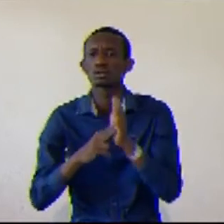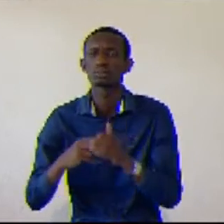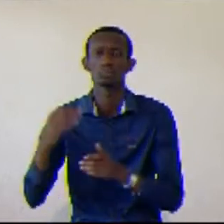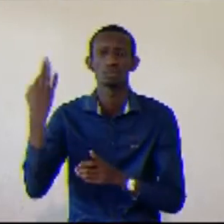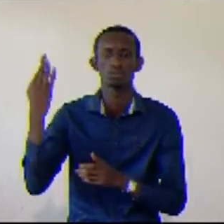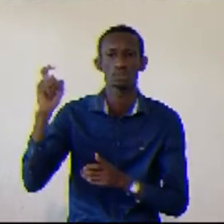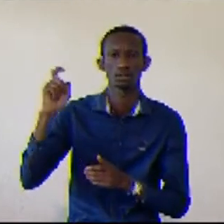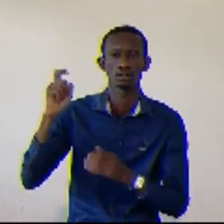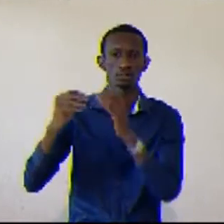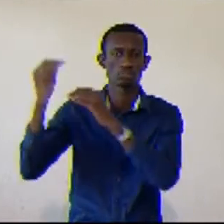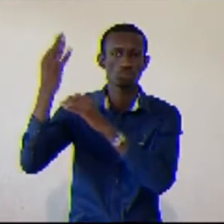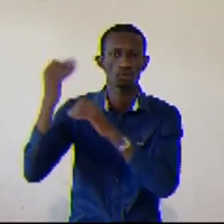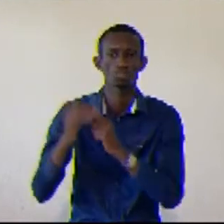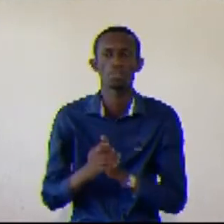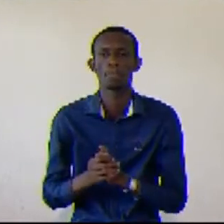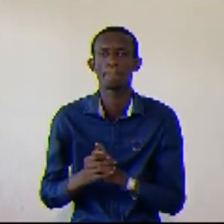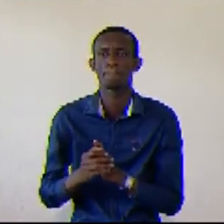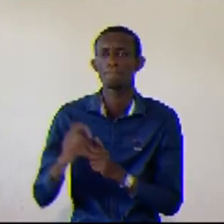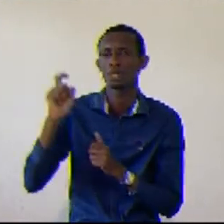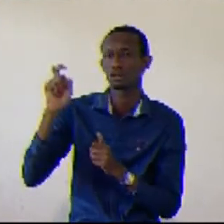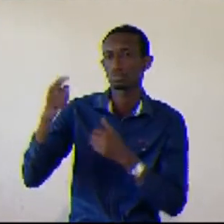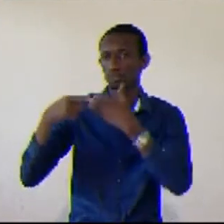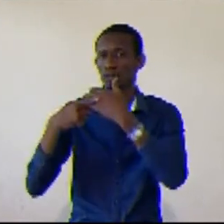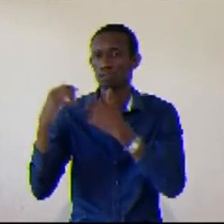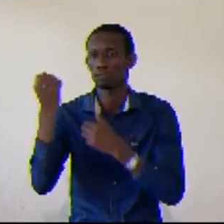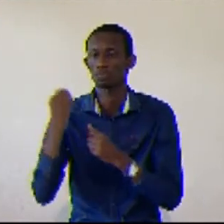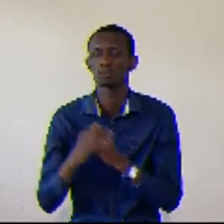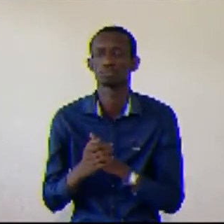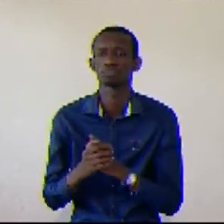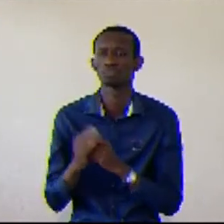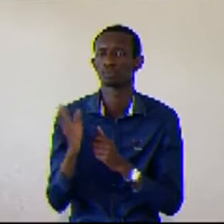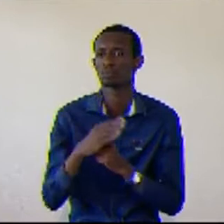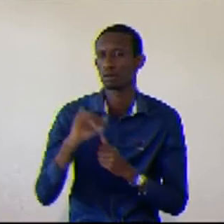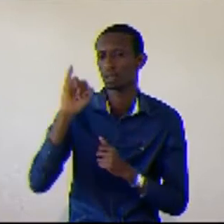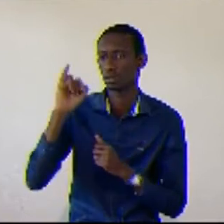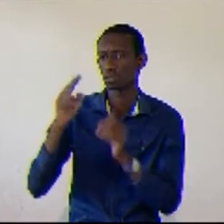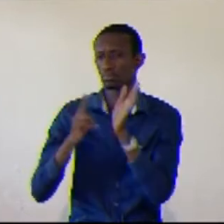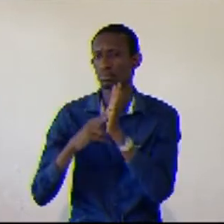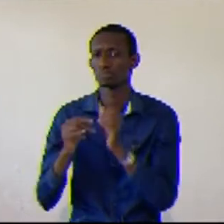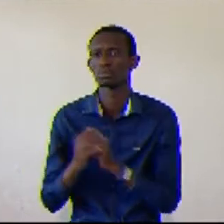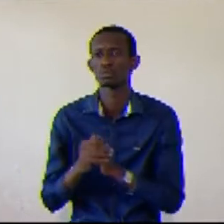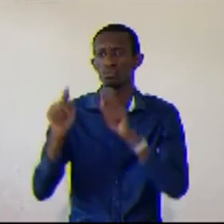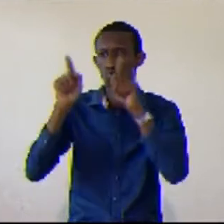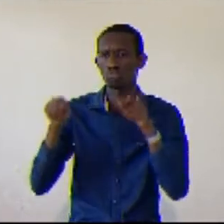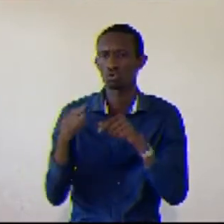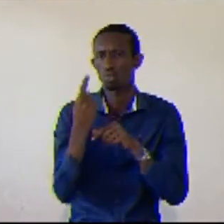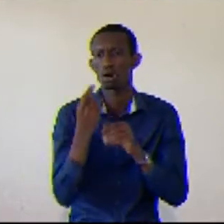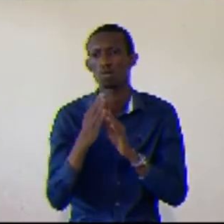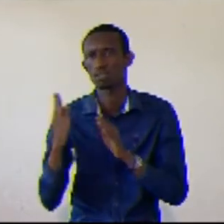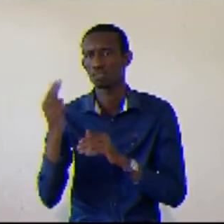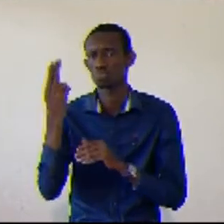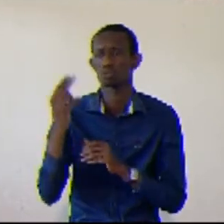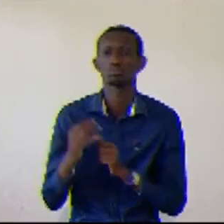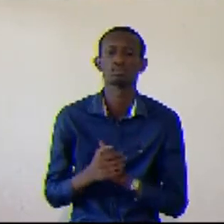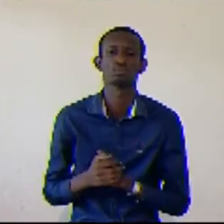5. And we have our interval from 1 up to 2.